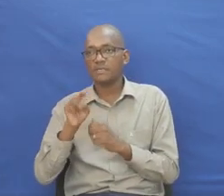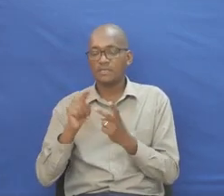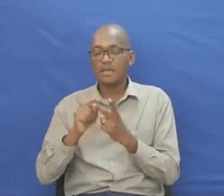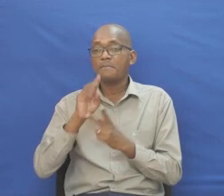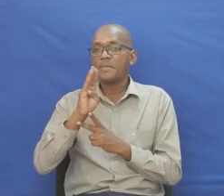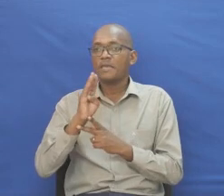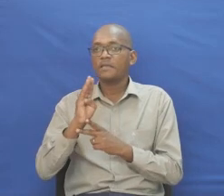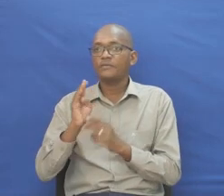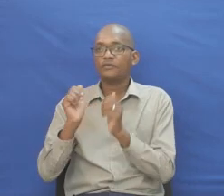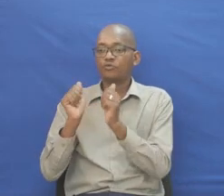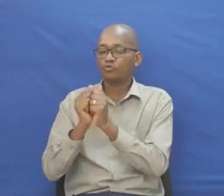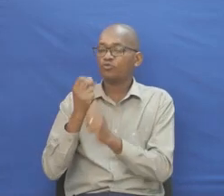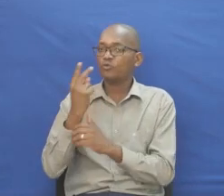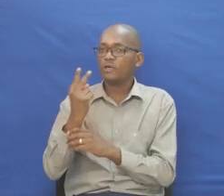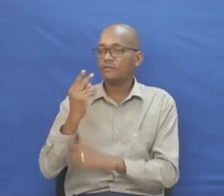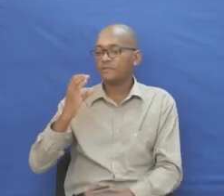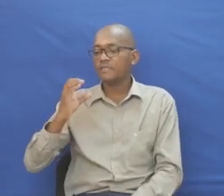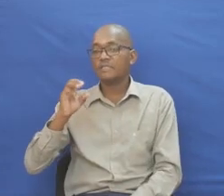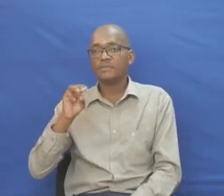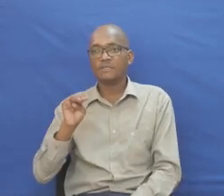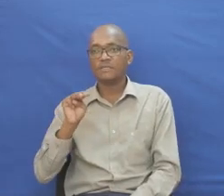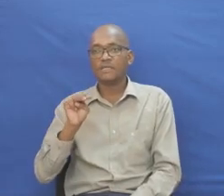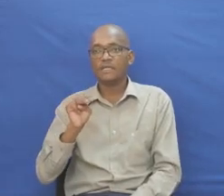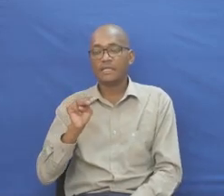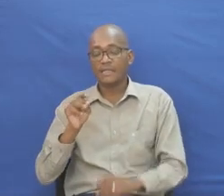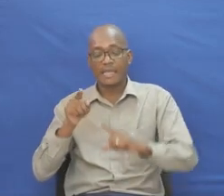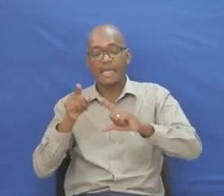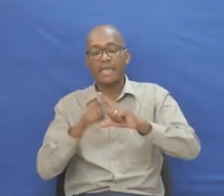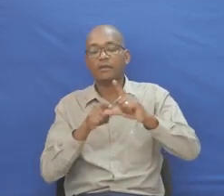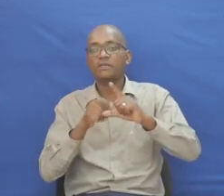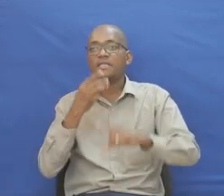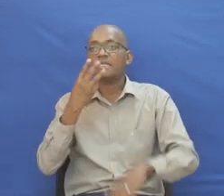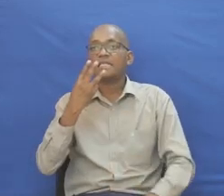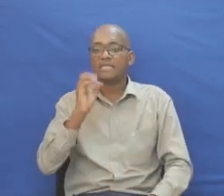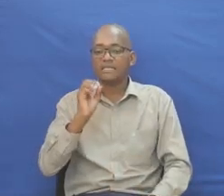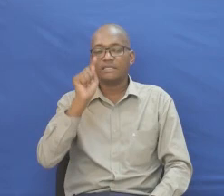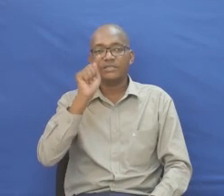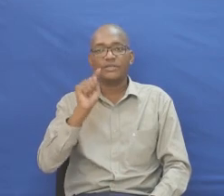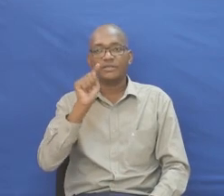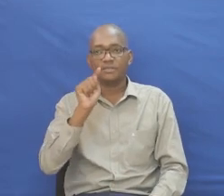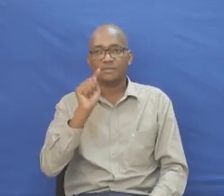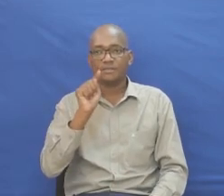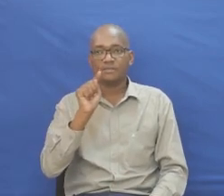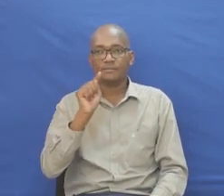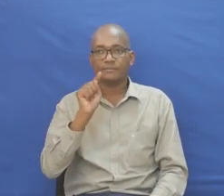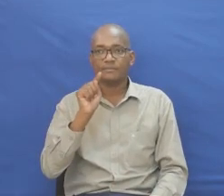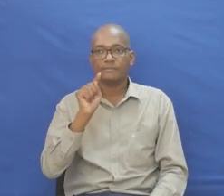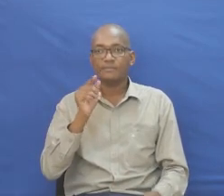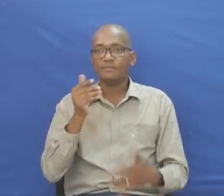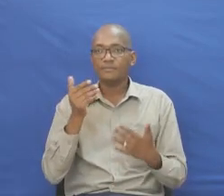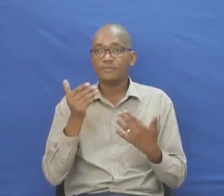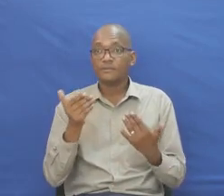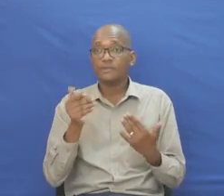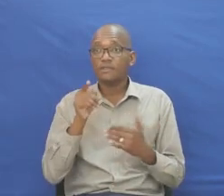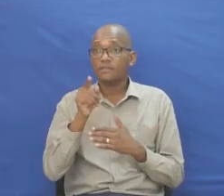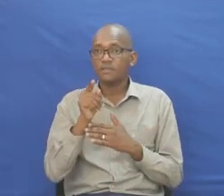B value, it is 12 centimeter, and the angle between them, it is 30 degrees. It is 30 degrees.